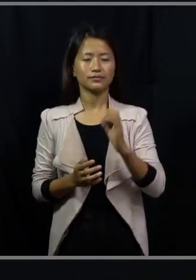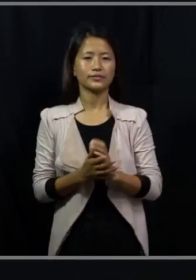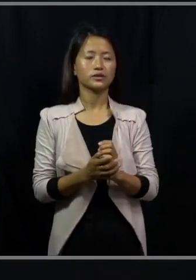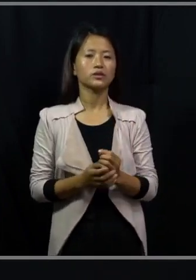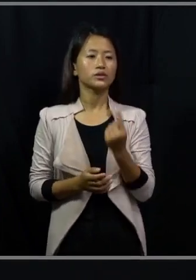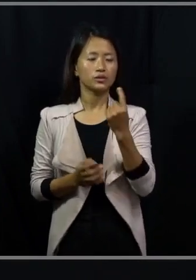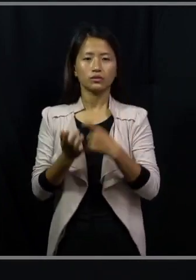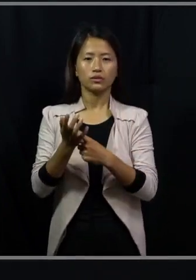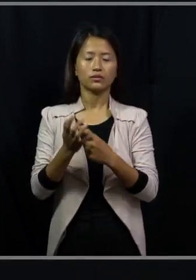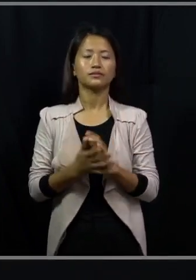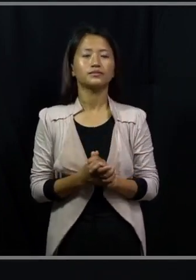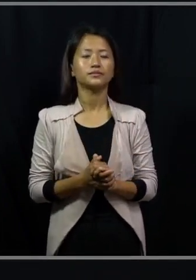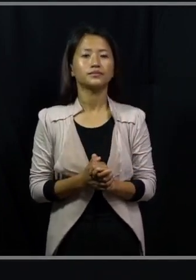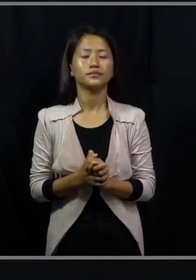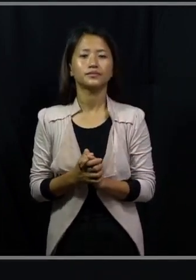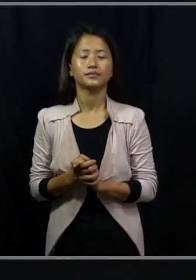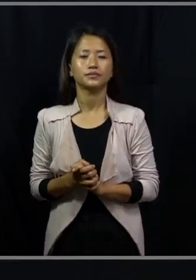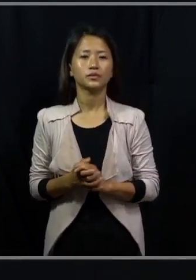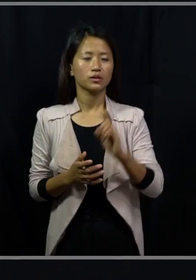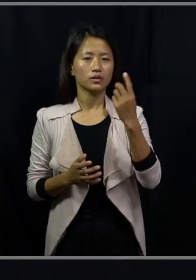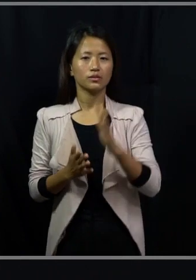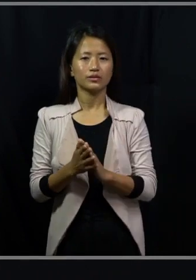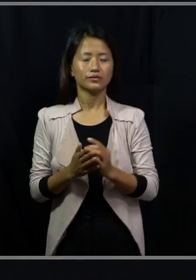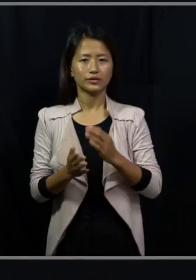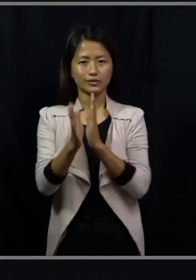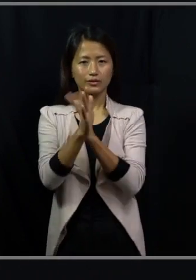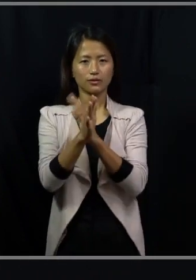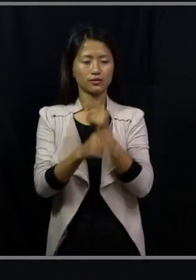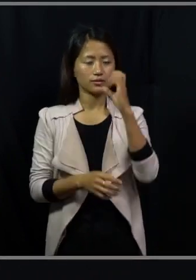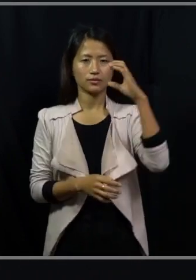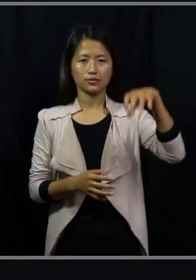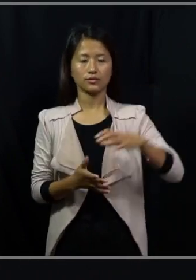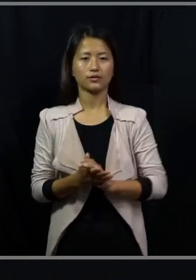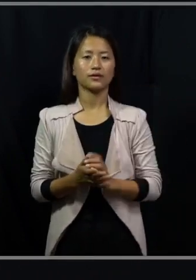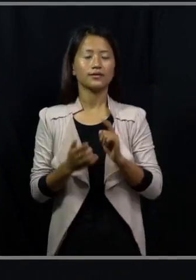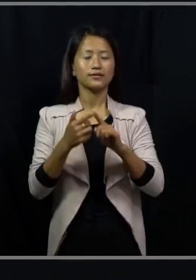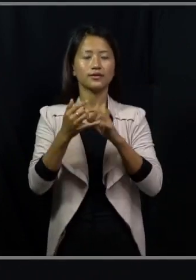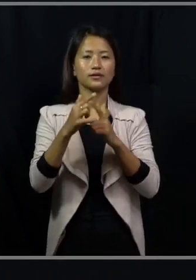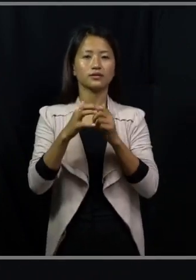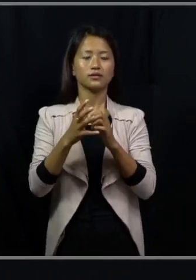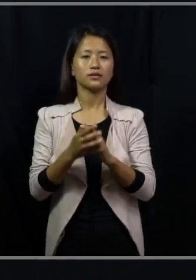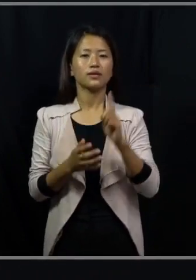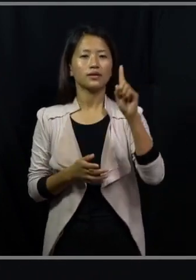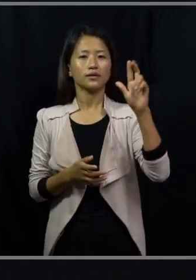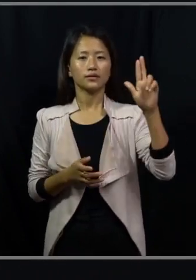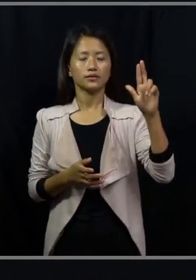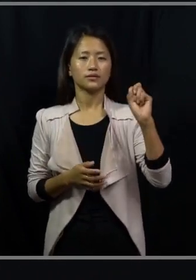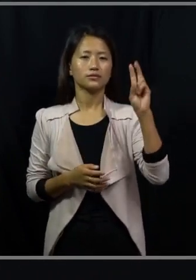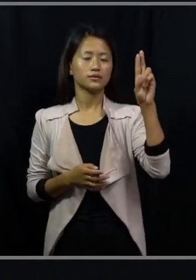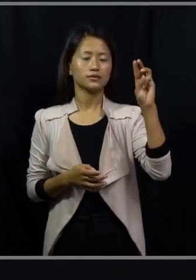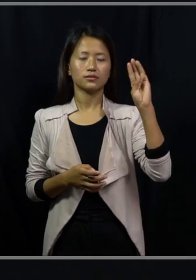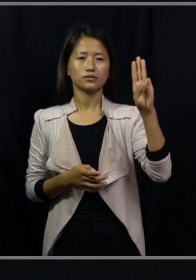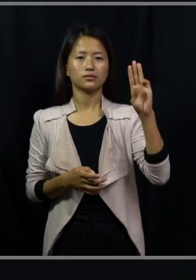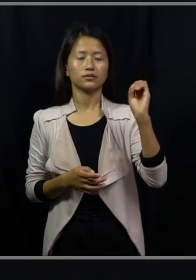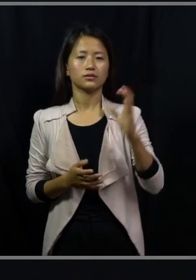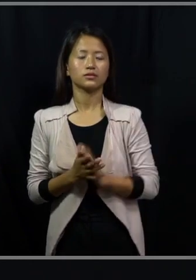of Ur. And so one of the early cities excavated by the archaeologists in 1830s was